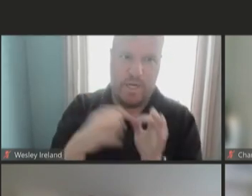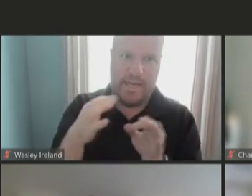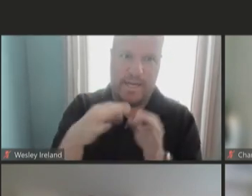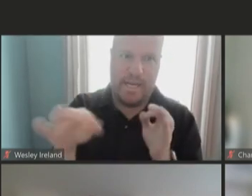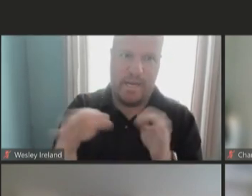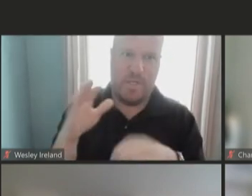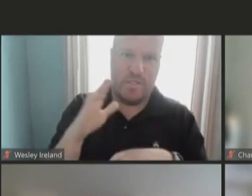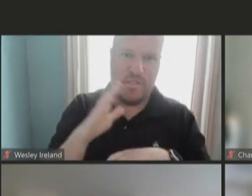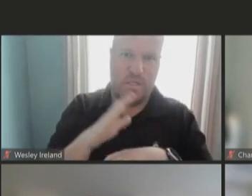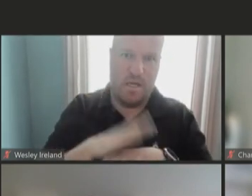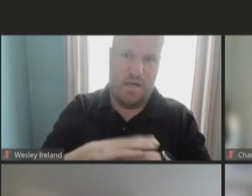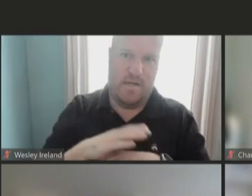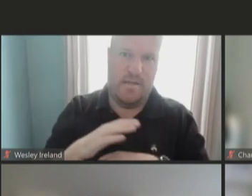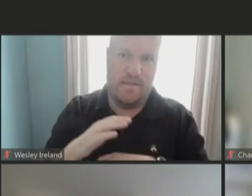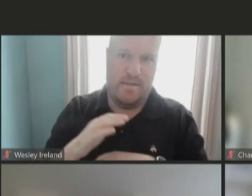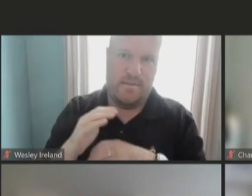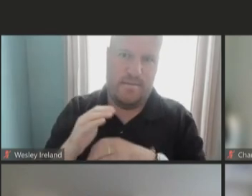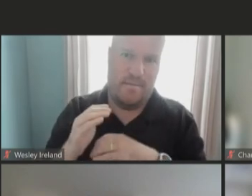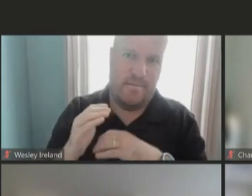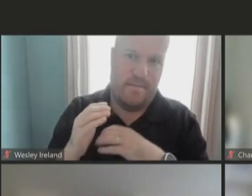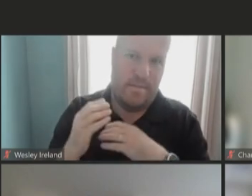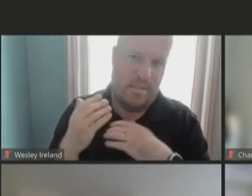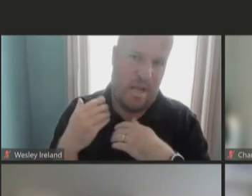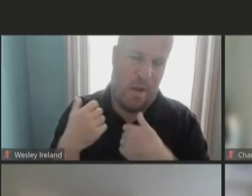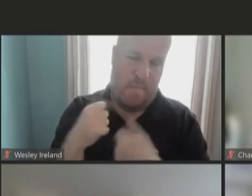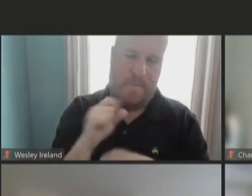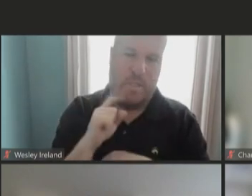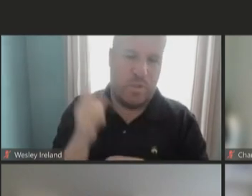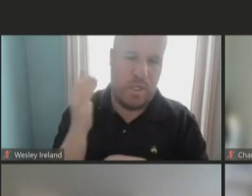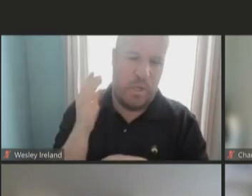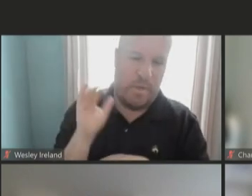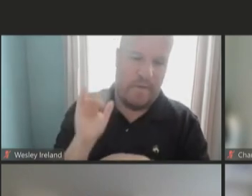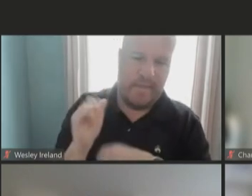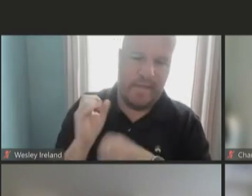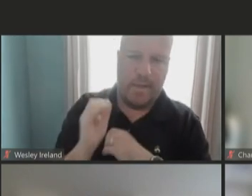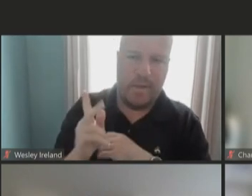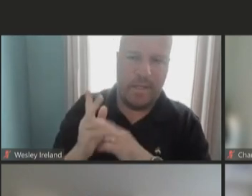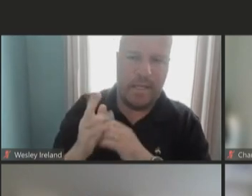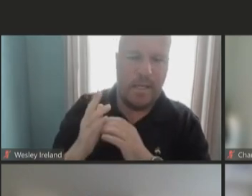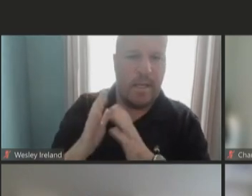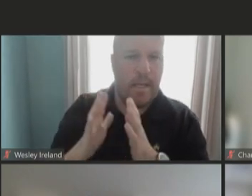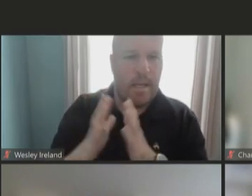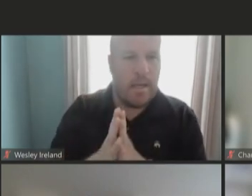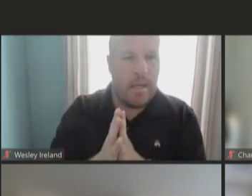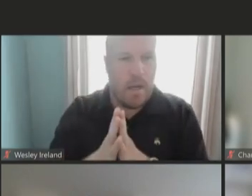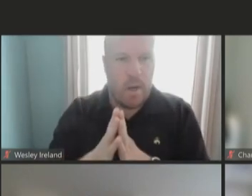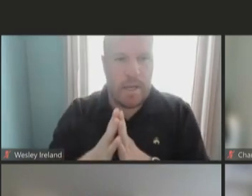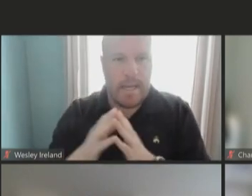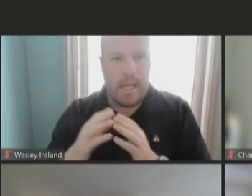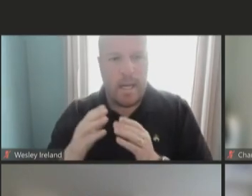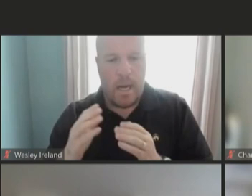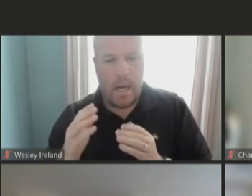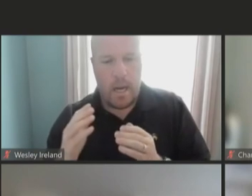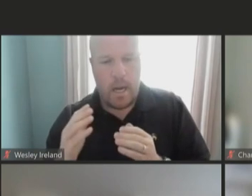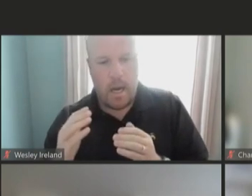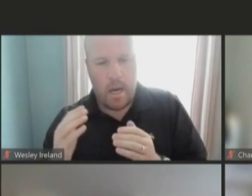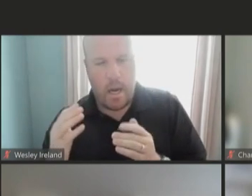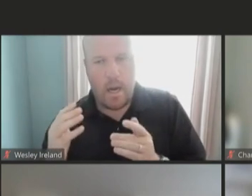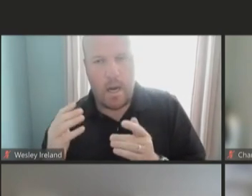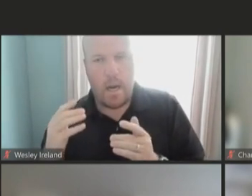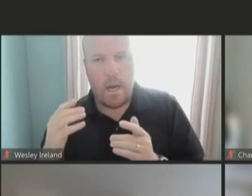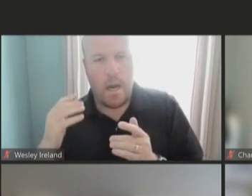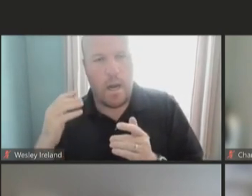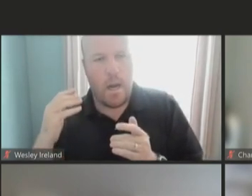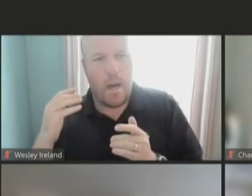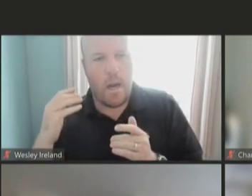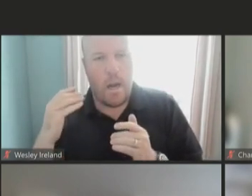the requirement, the ordinance within the city of Boston to, in any public-facing entity, to require closed